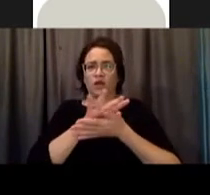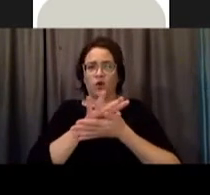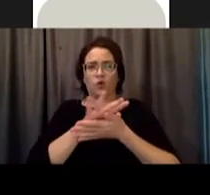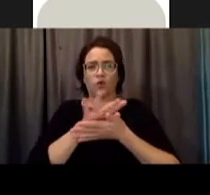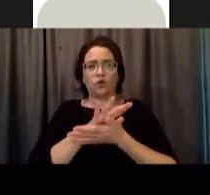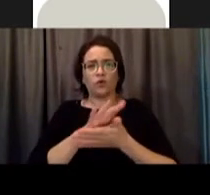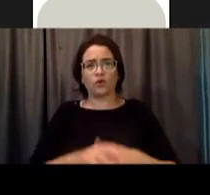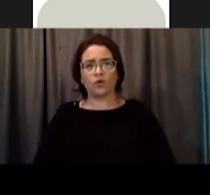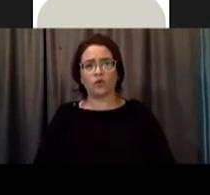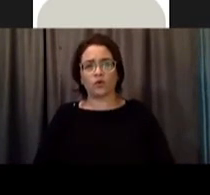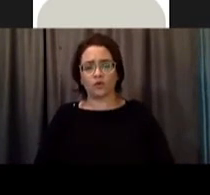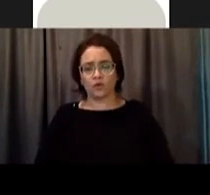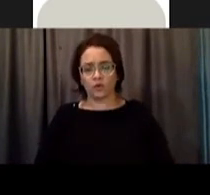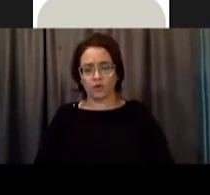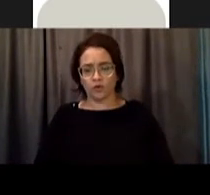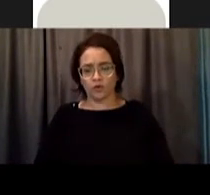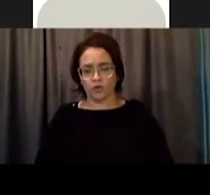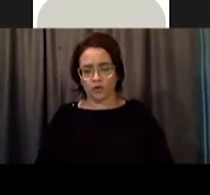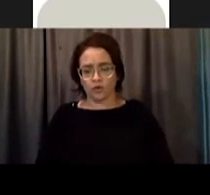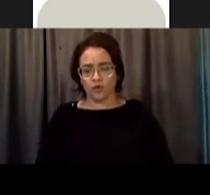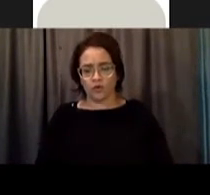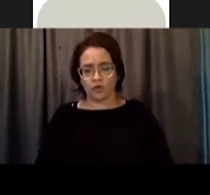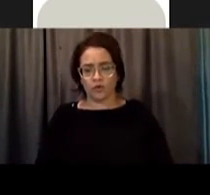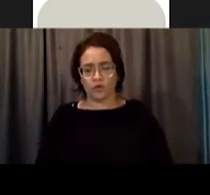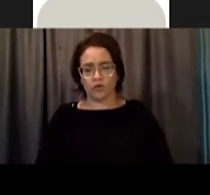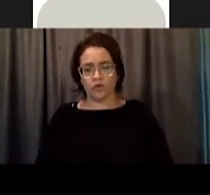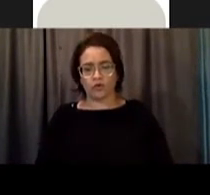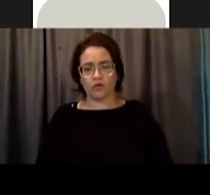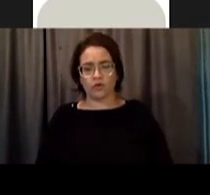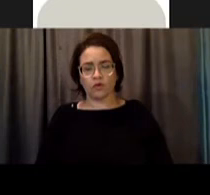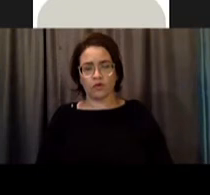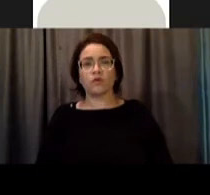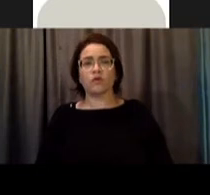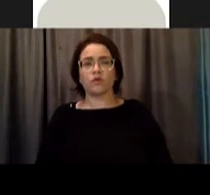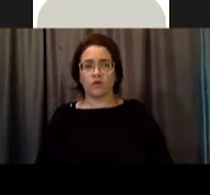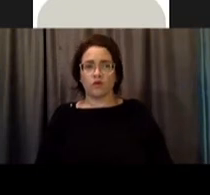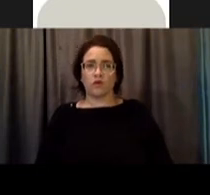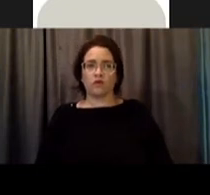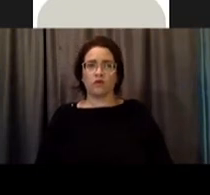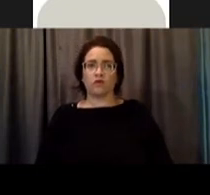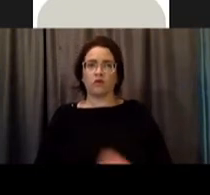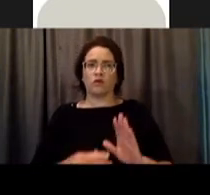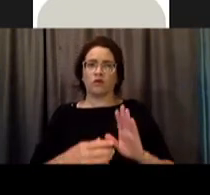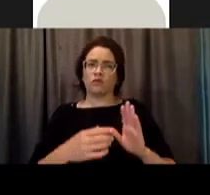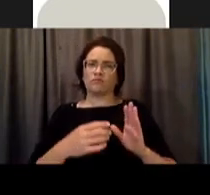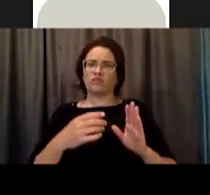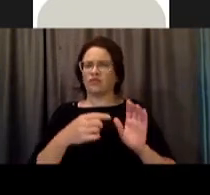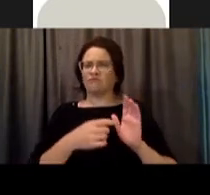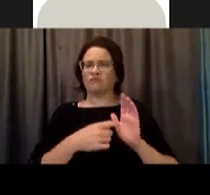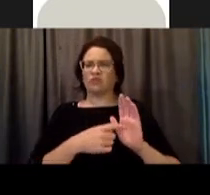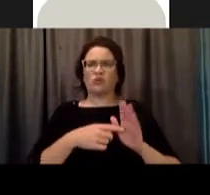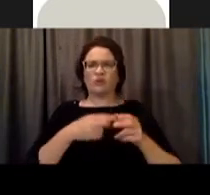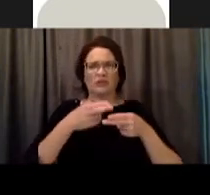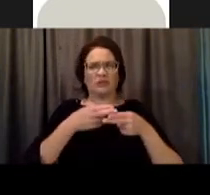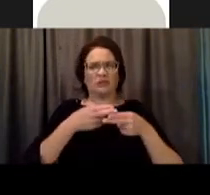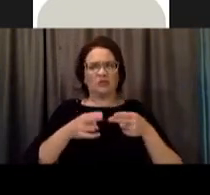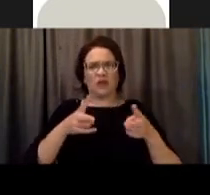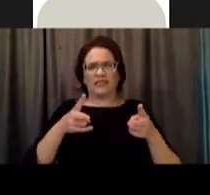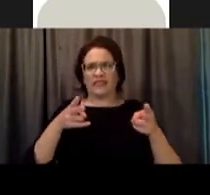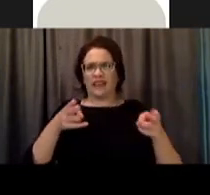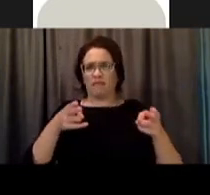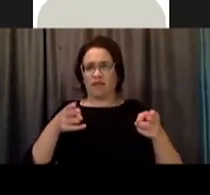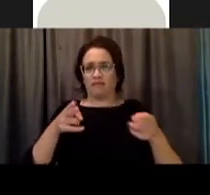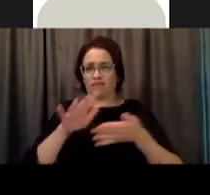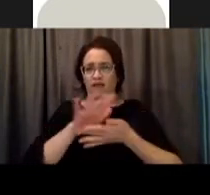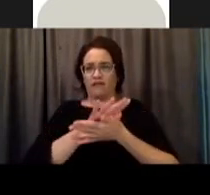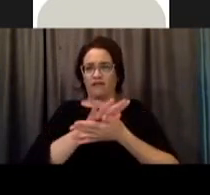Oops. Yeah, or play a little short snippet of a video that was done at that time. Horrible.